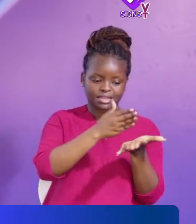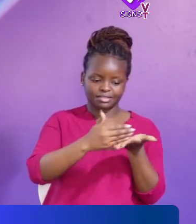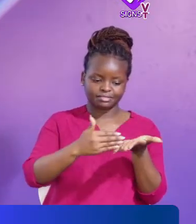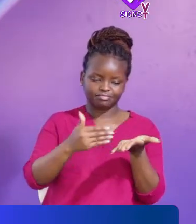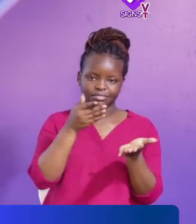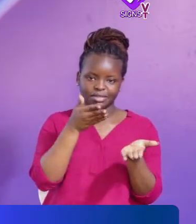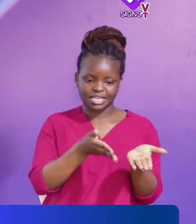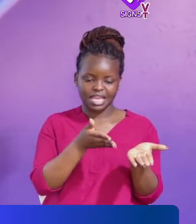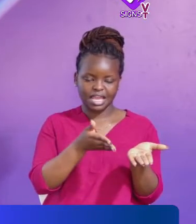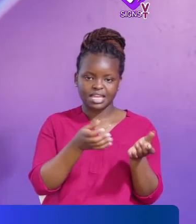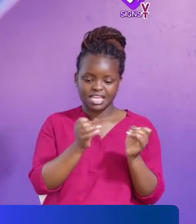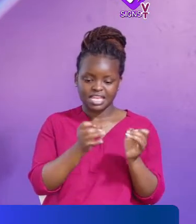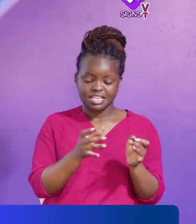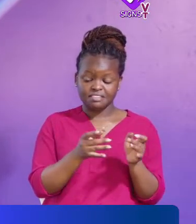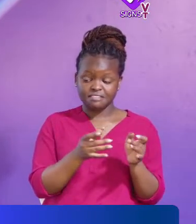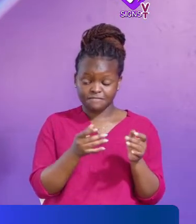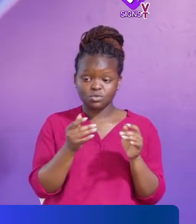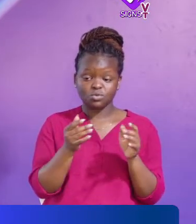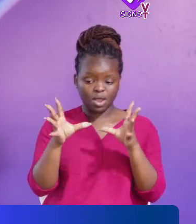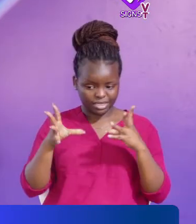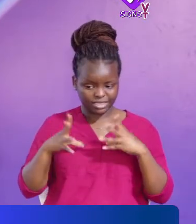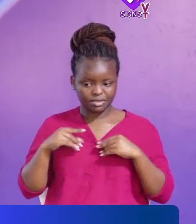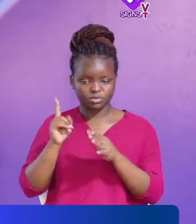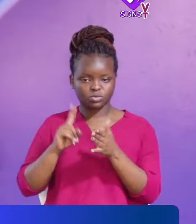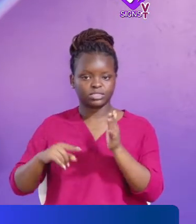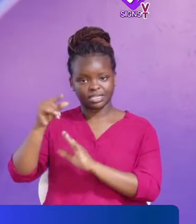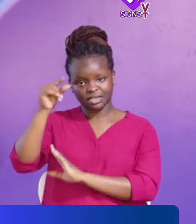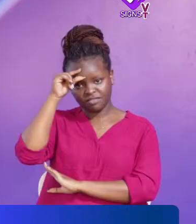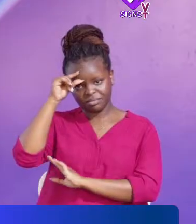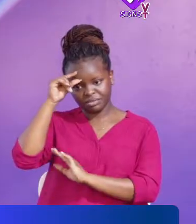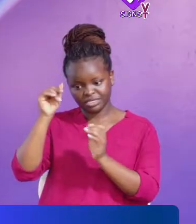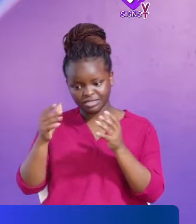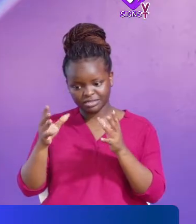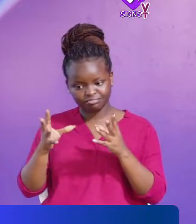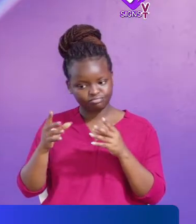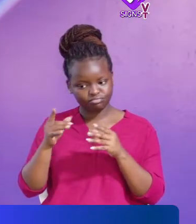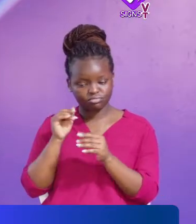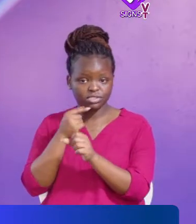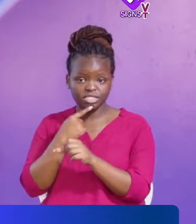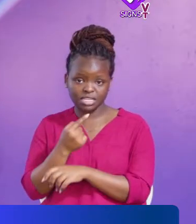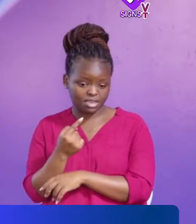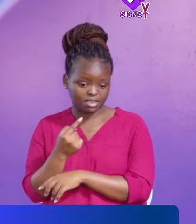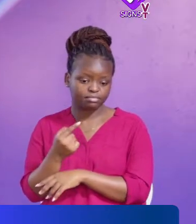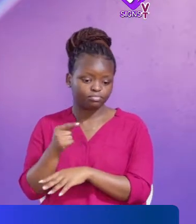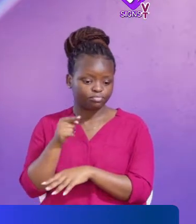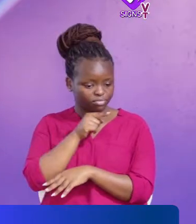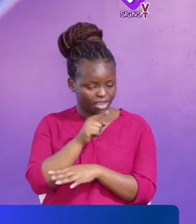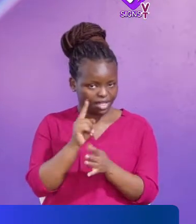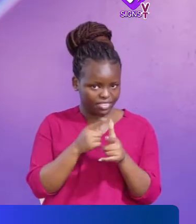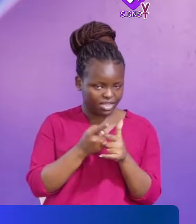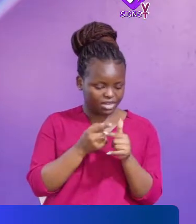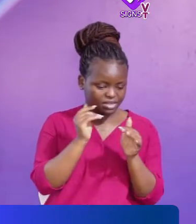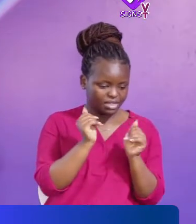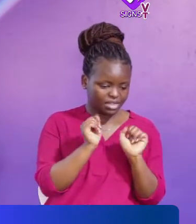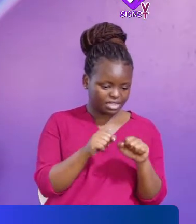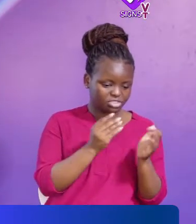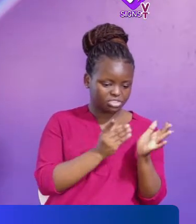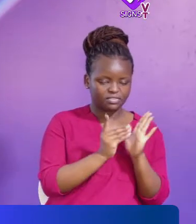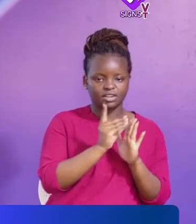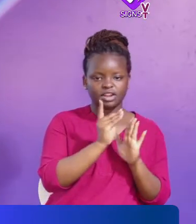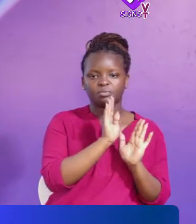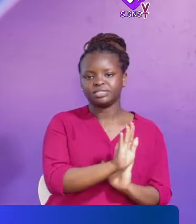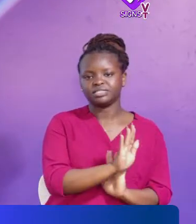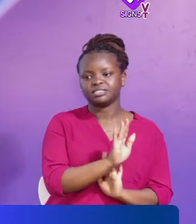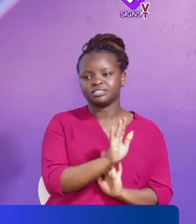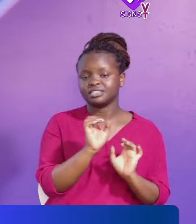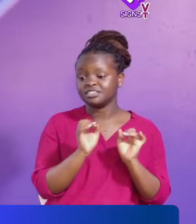only if you play ball. You understand? So Kenya should get equal development, equal